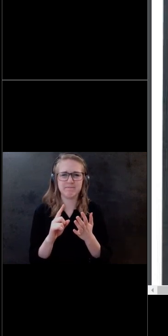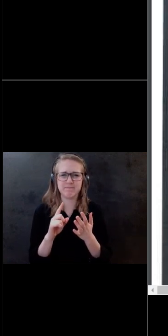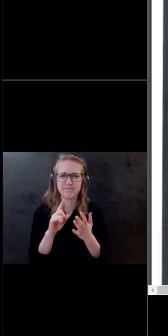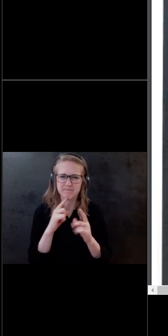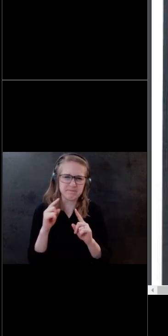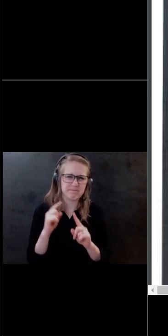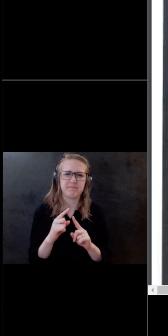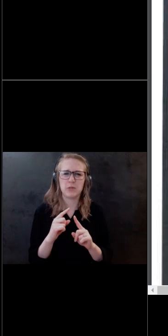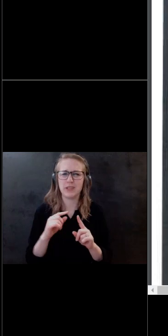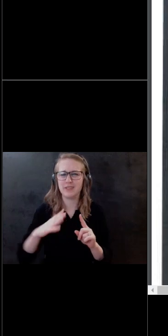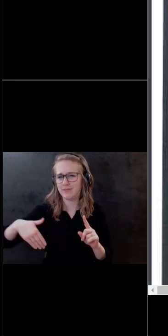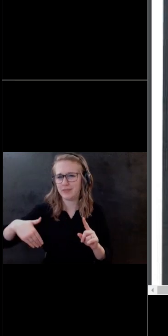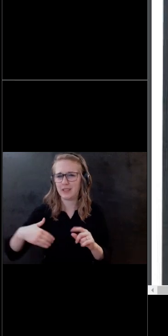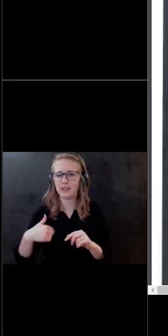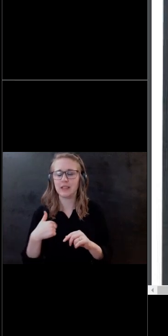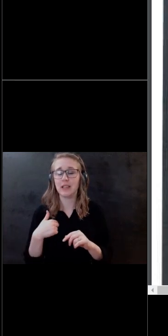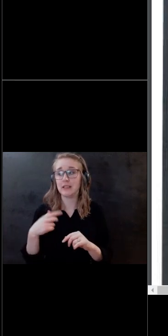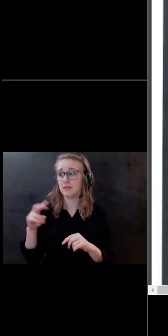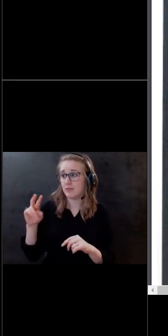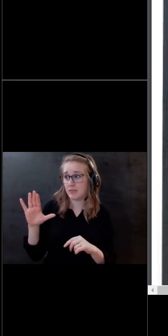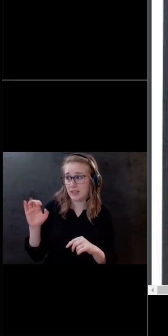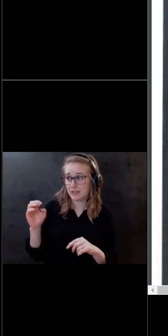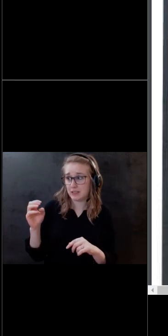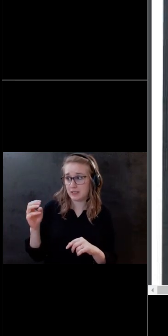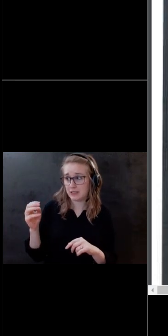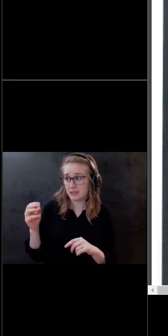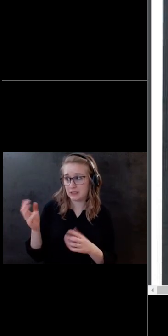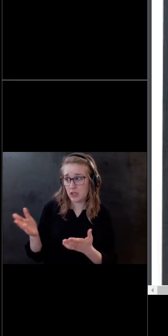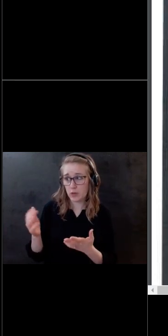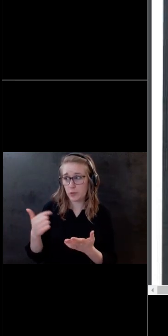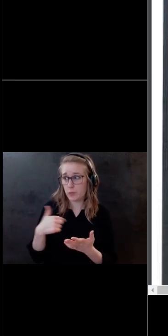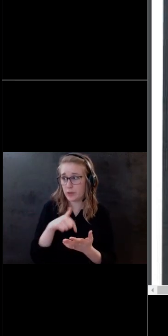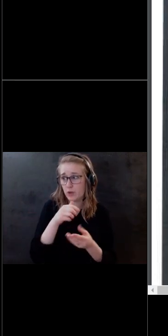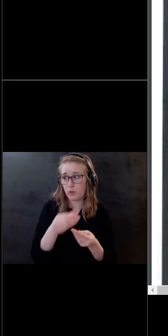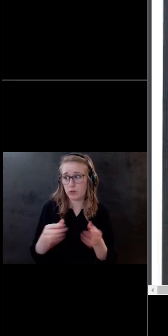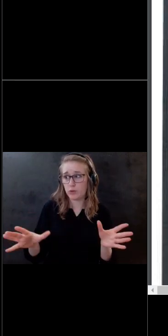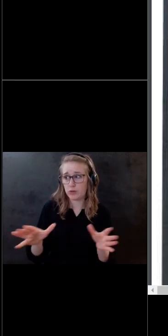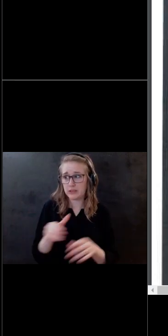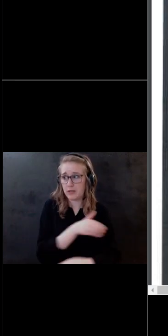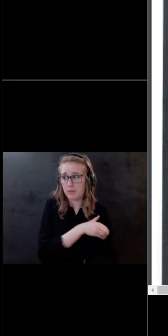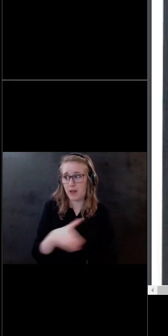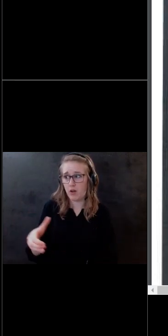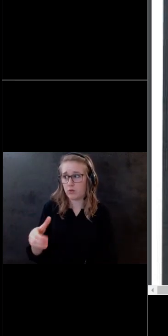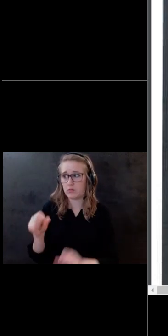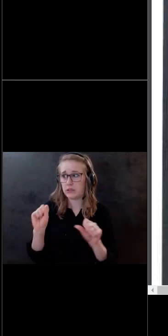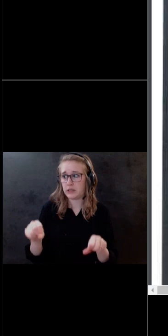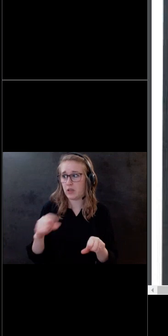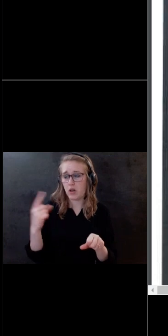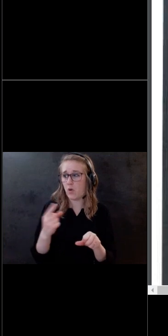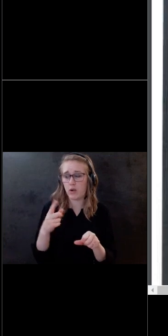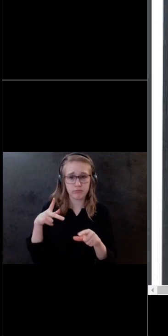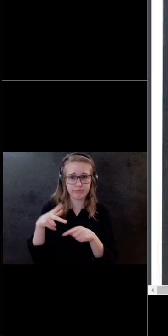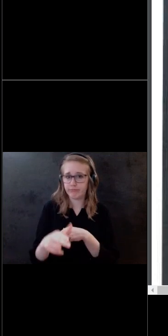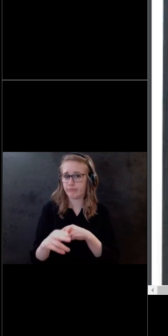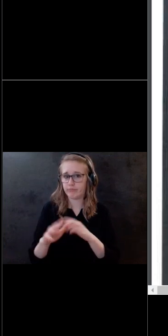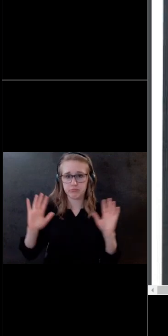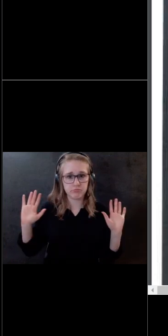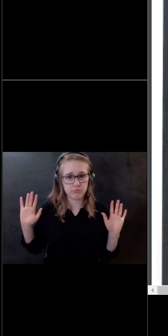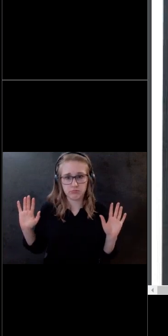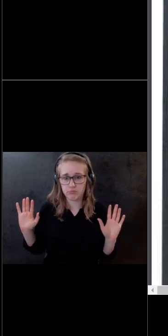And I'd like to say to Vice Mayor, we don't lose our power. We can always cut this thing off.